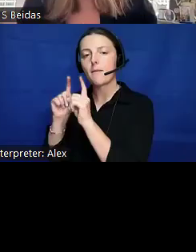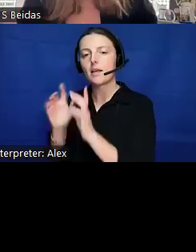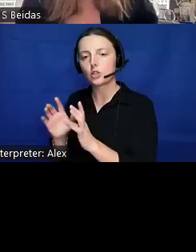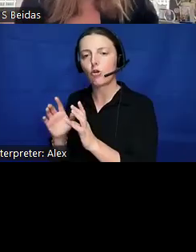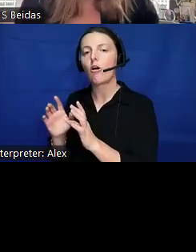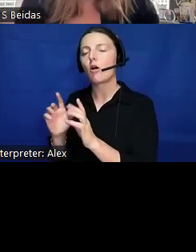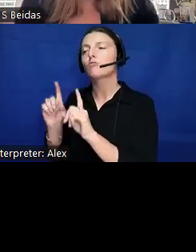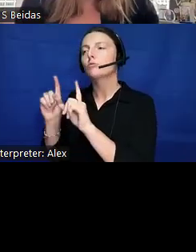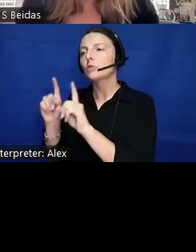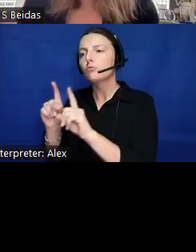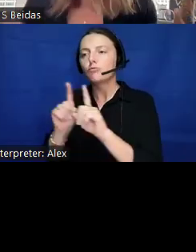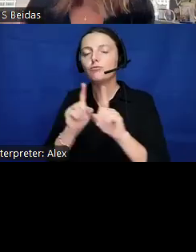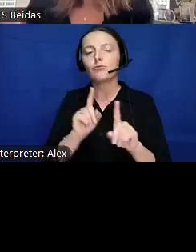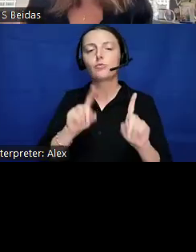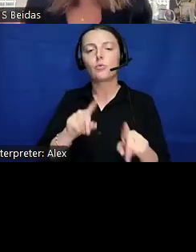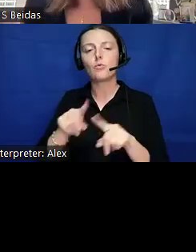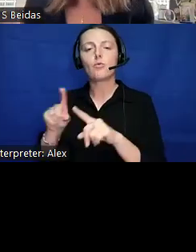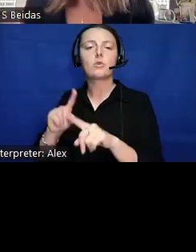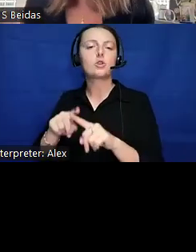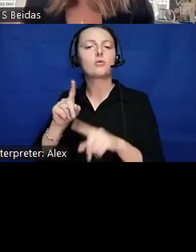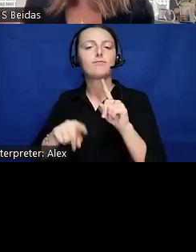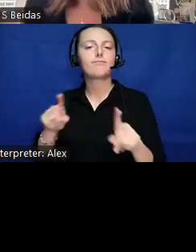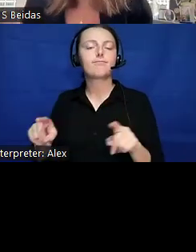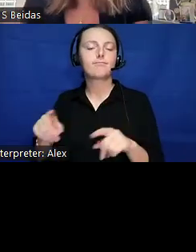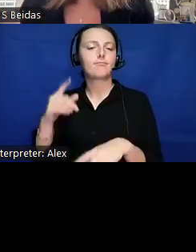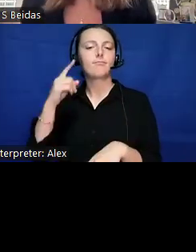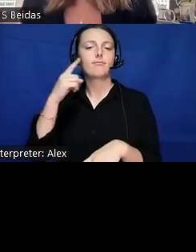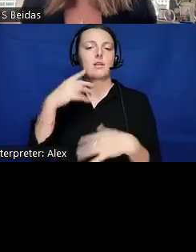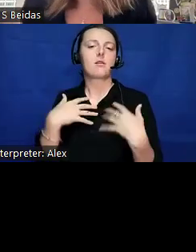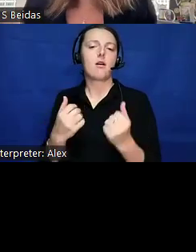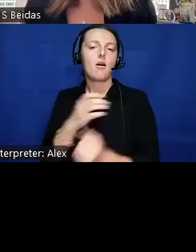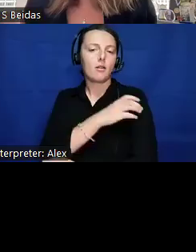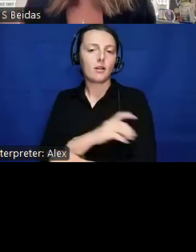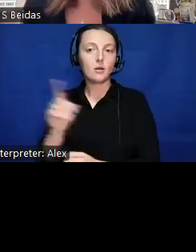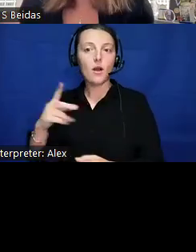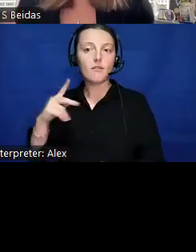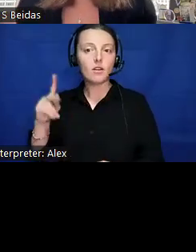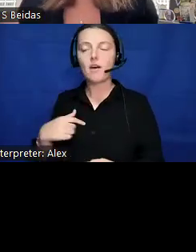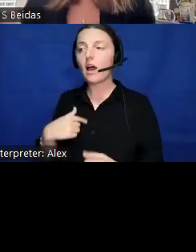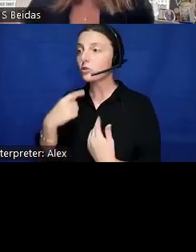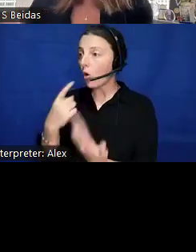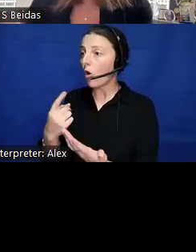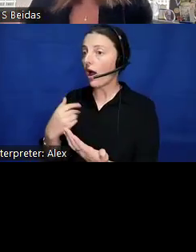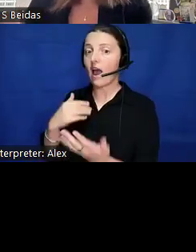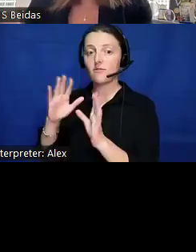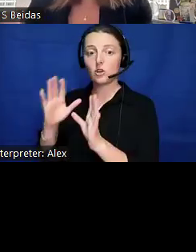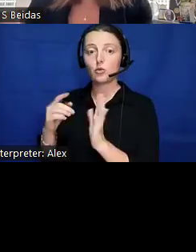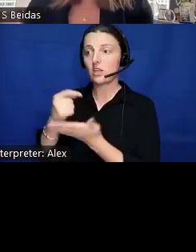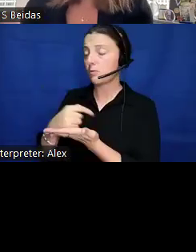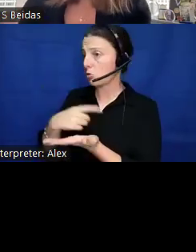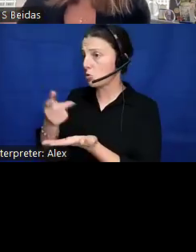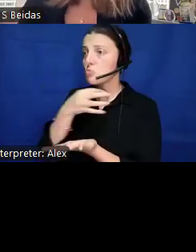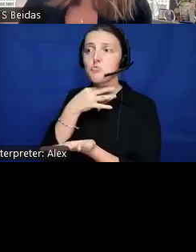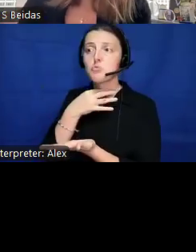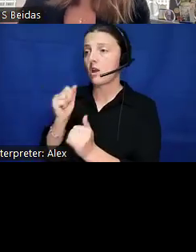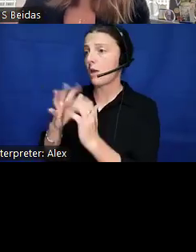in Philadelphia. And I said, well, I have this great treatment, and would you be interested in partnering on implementation of